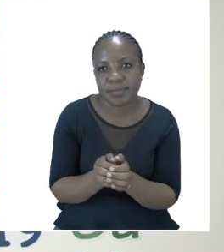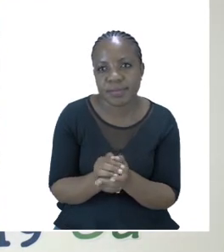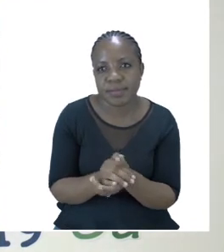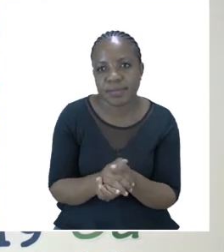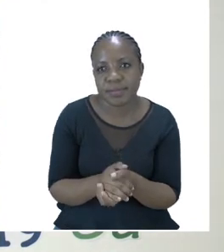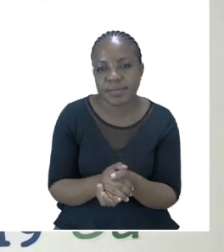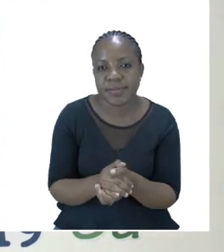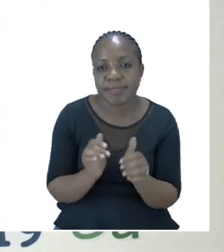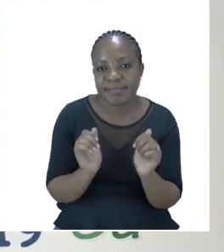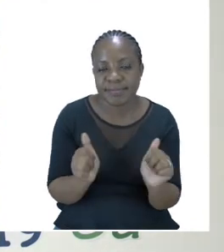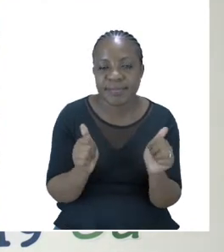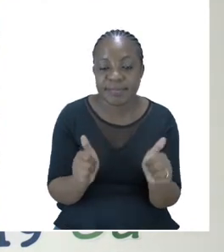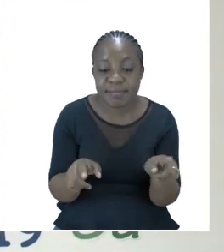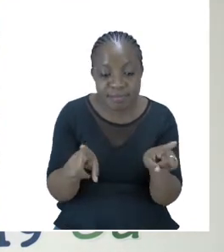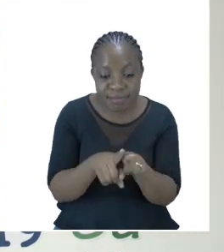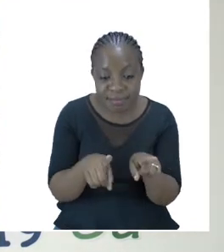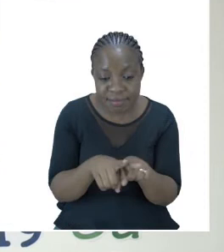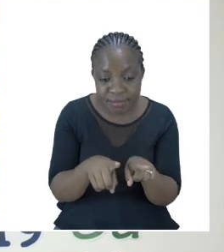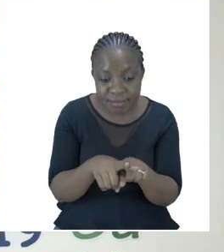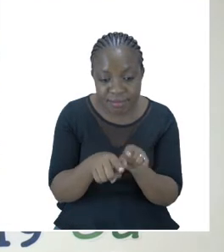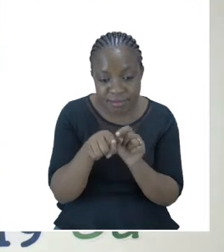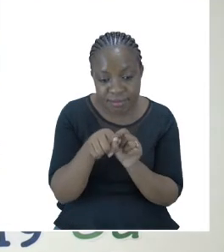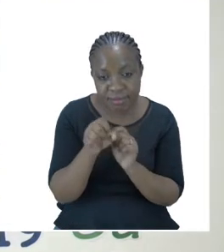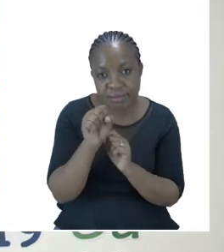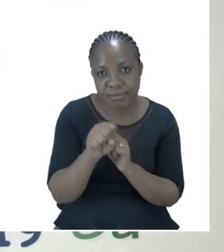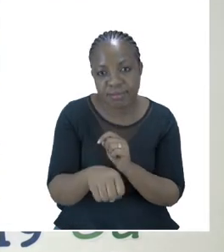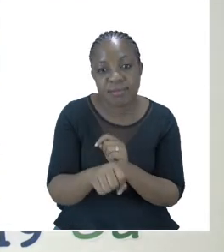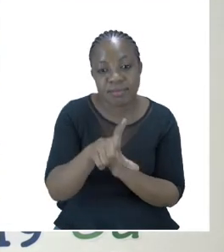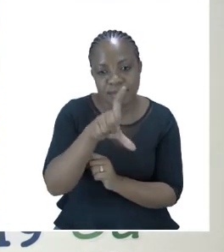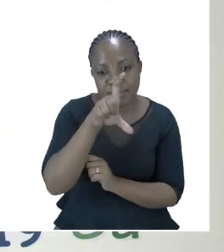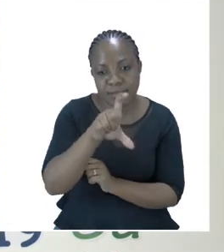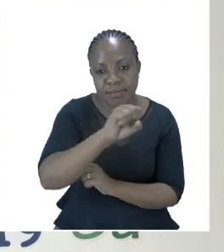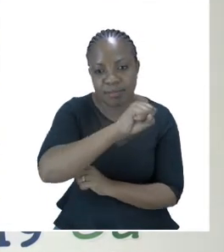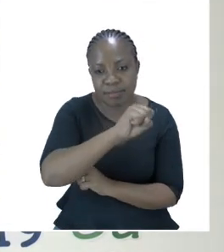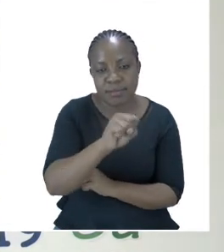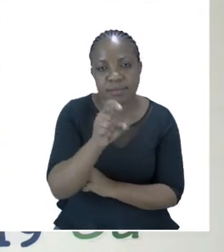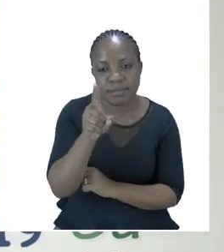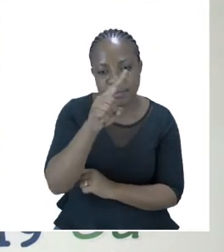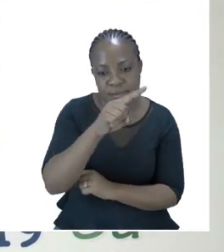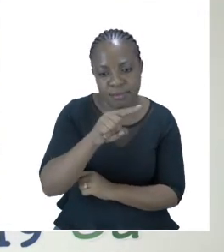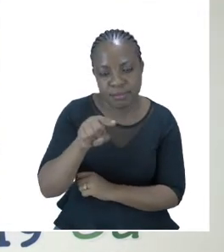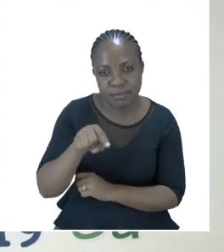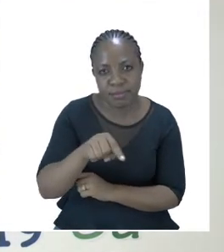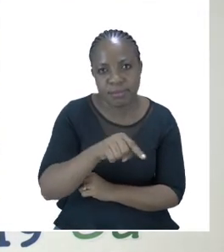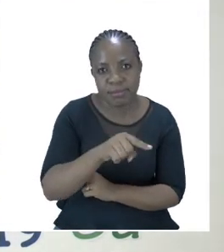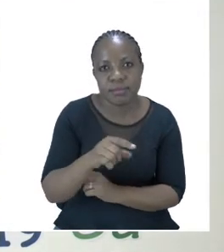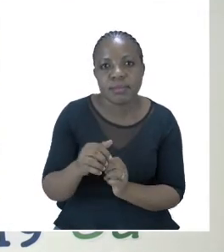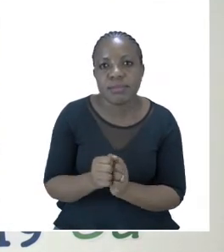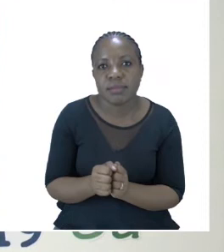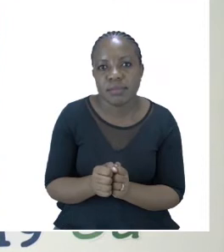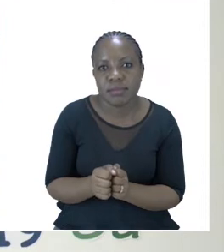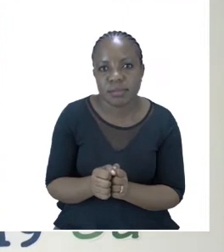Well done. Did you do your capital S? Very good. Now we are